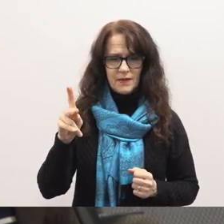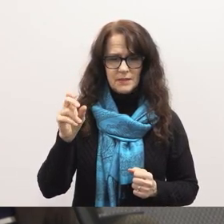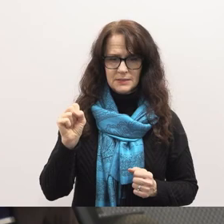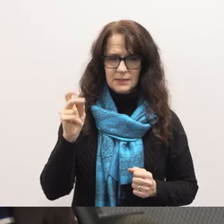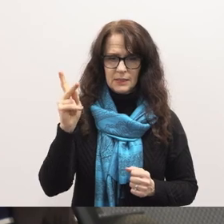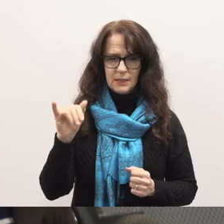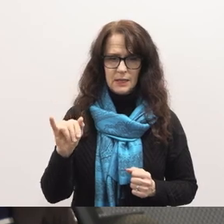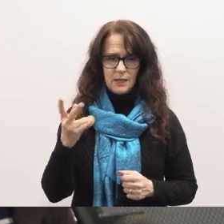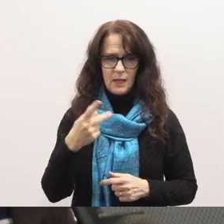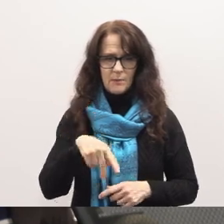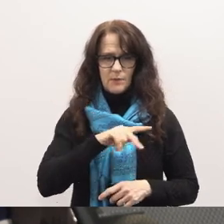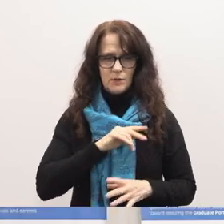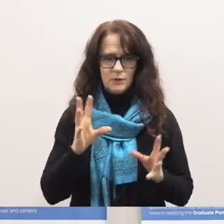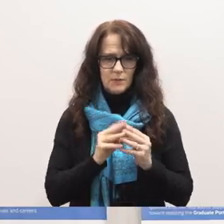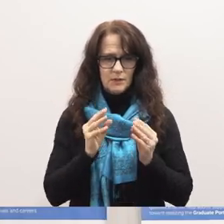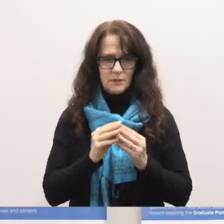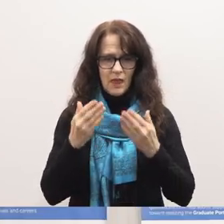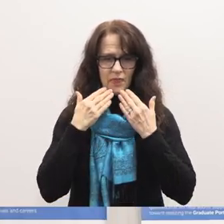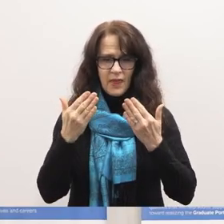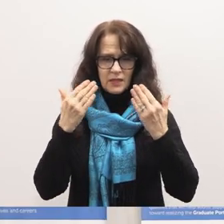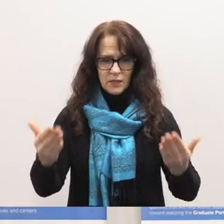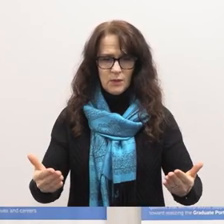Commission. Thank you.